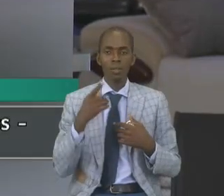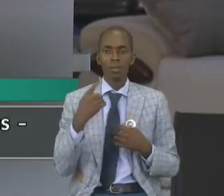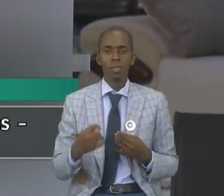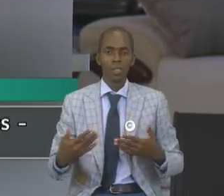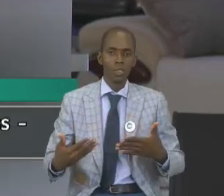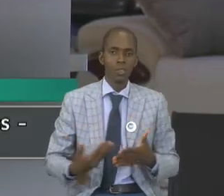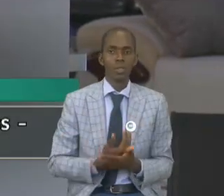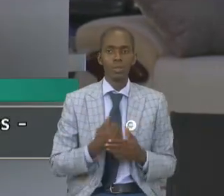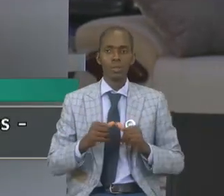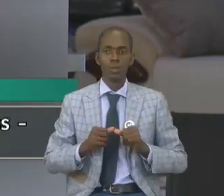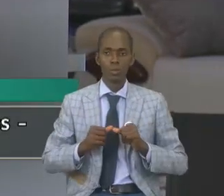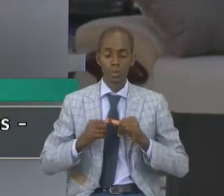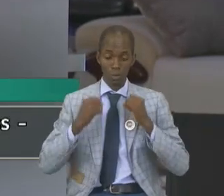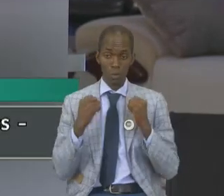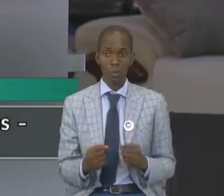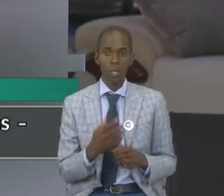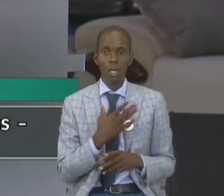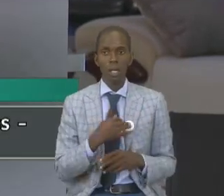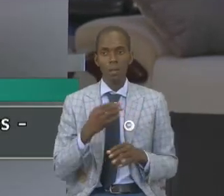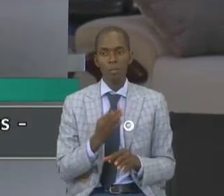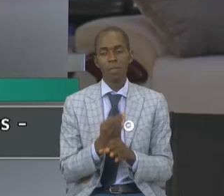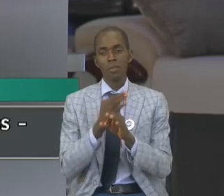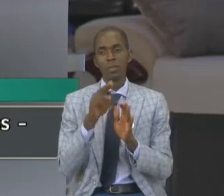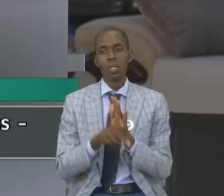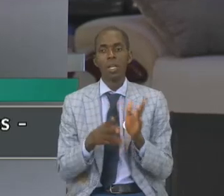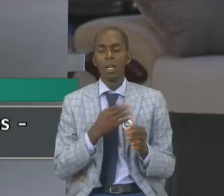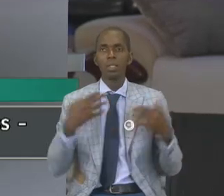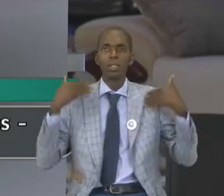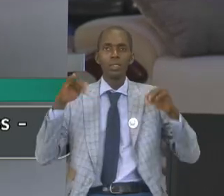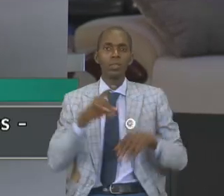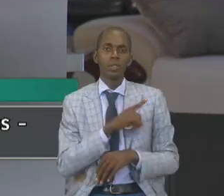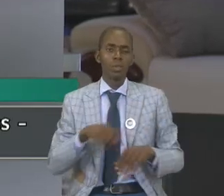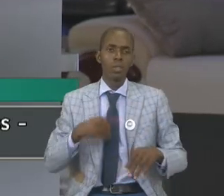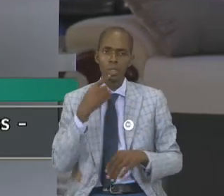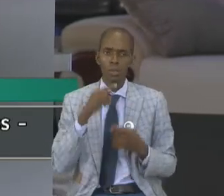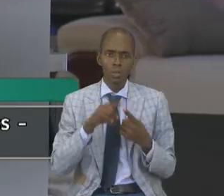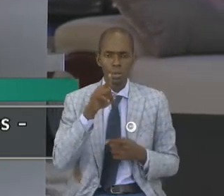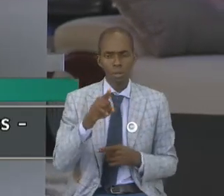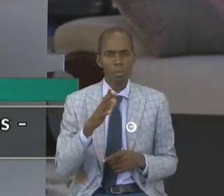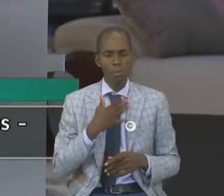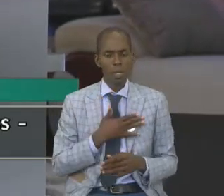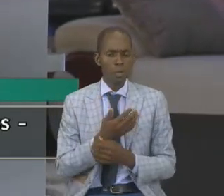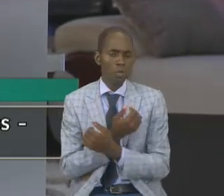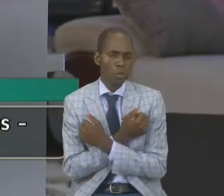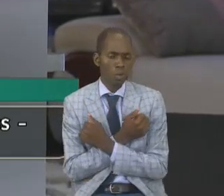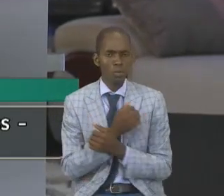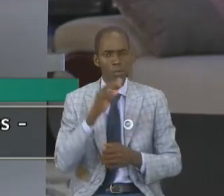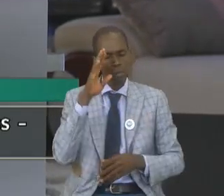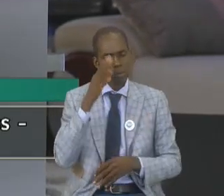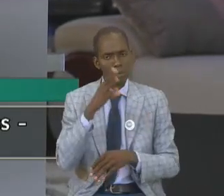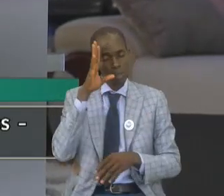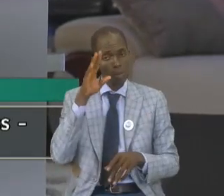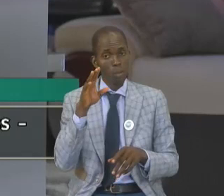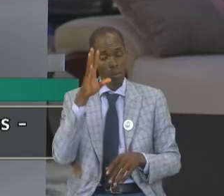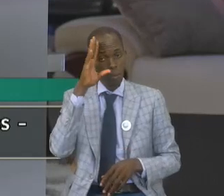and faithfulness. And the angel of God called him beloved. And then in number eight, he had